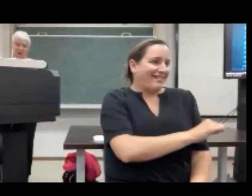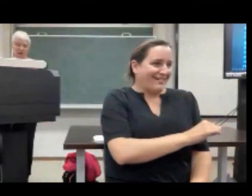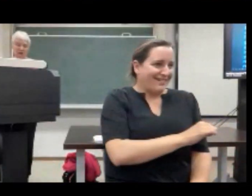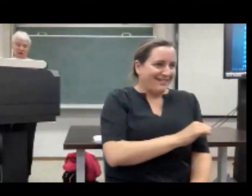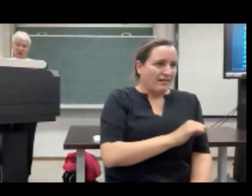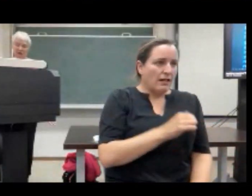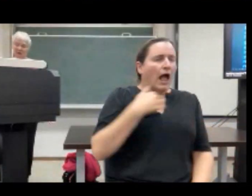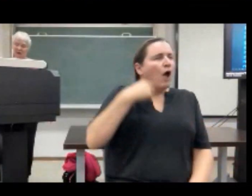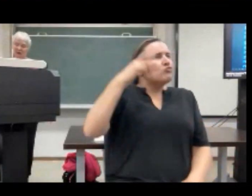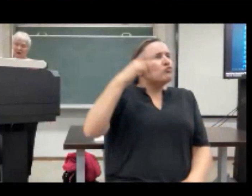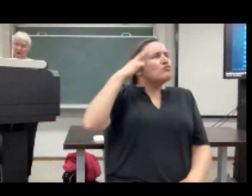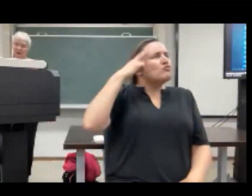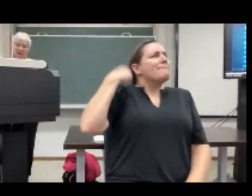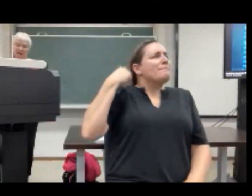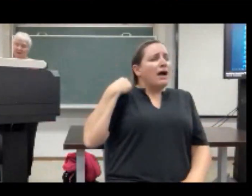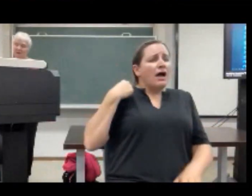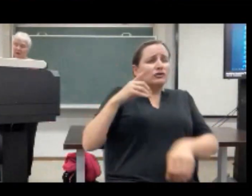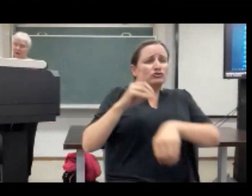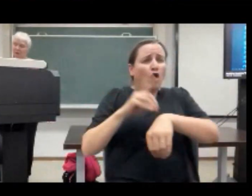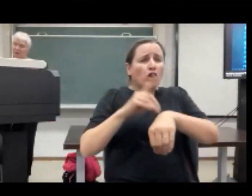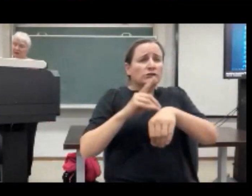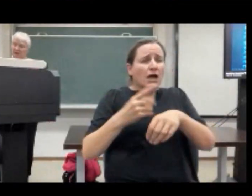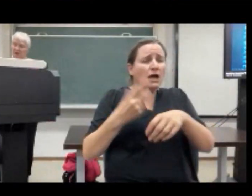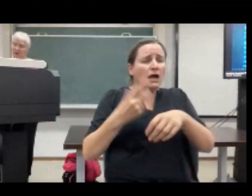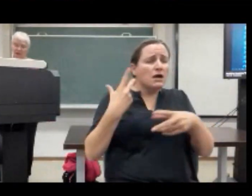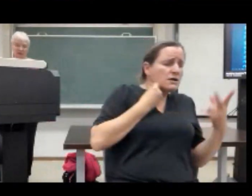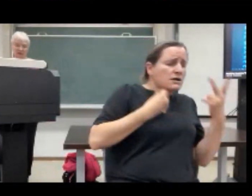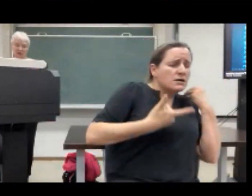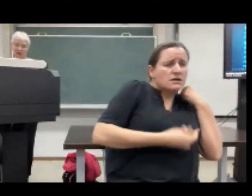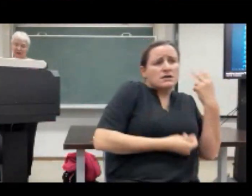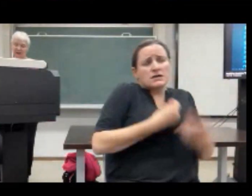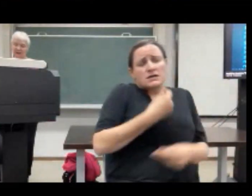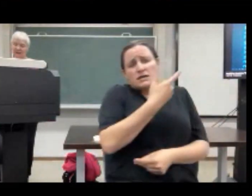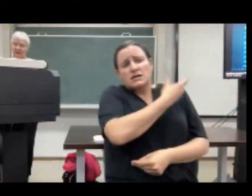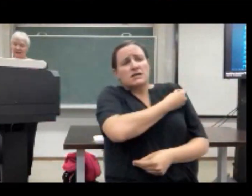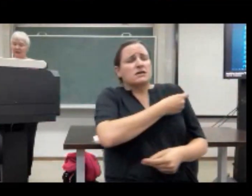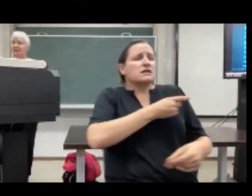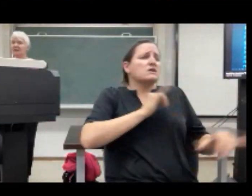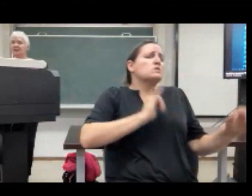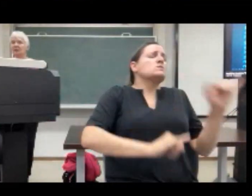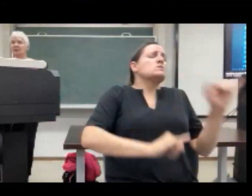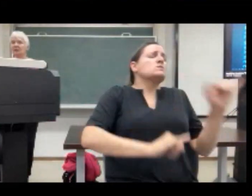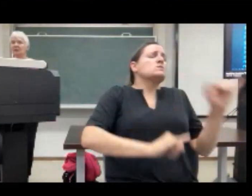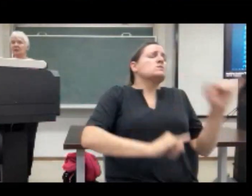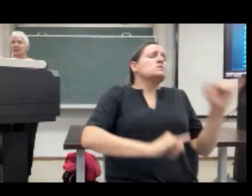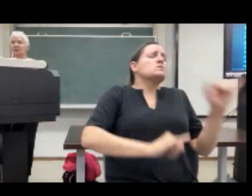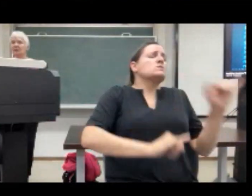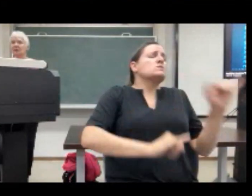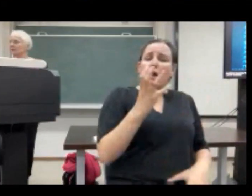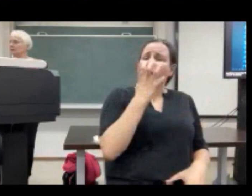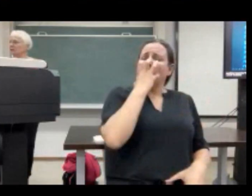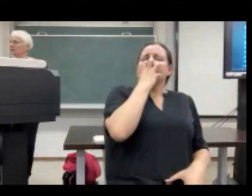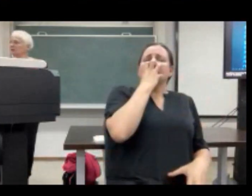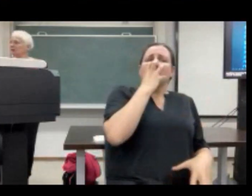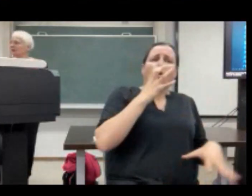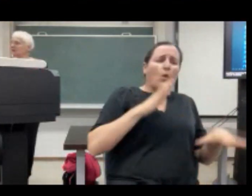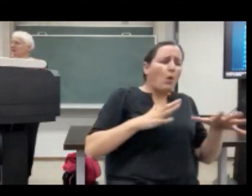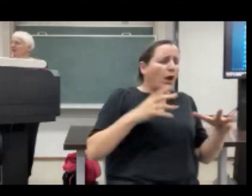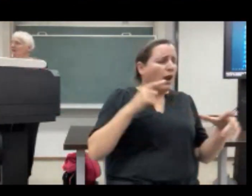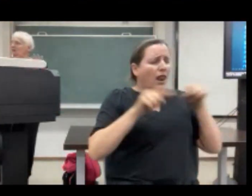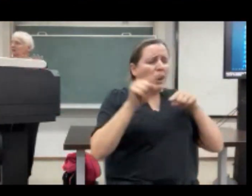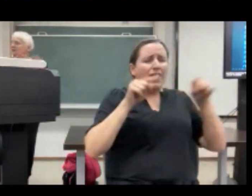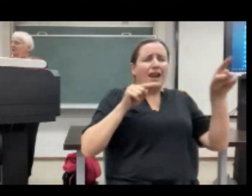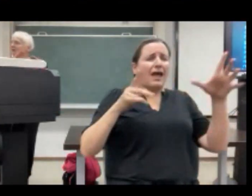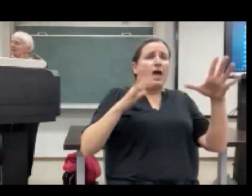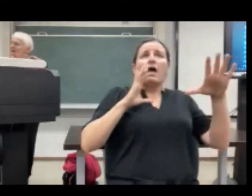by doctors and nursing staff, and medical procedures such as injection needles and anesthetic mask. And because of the